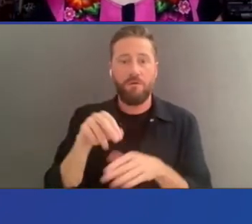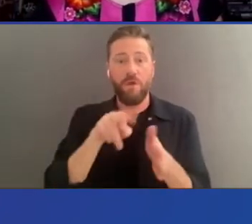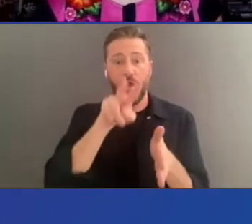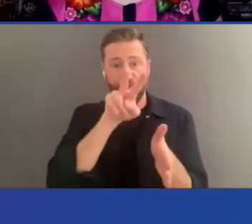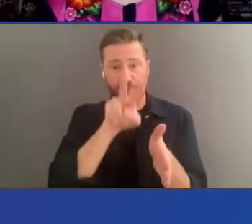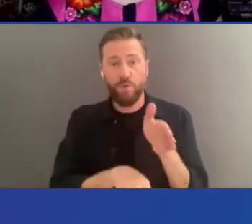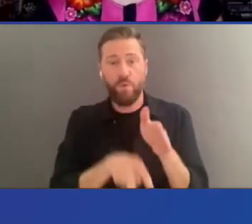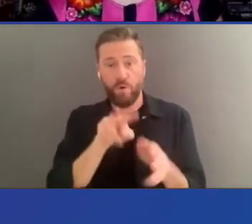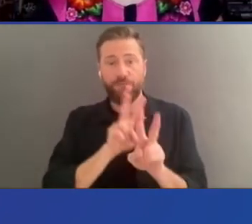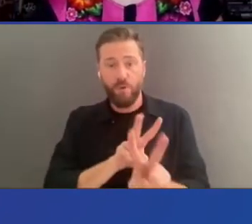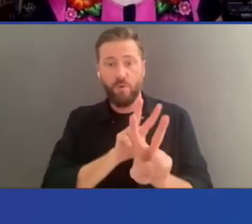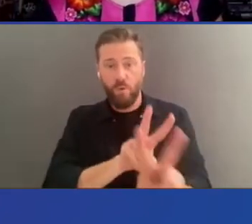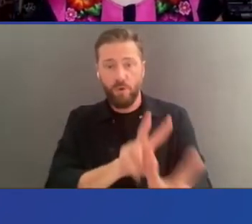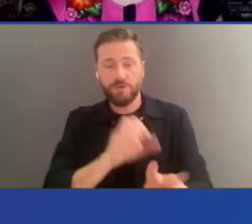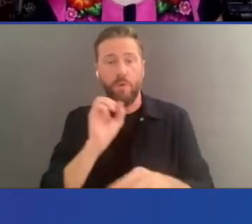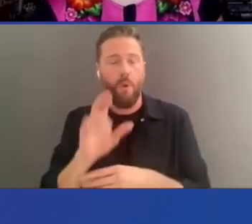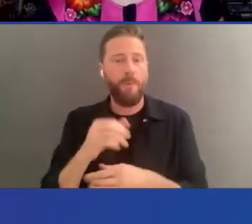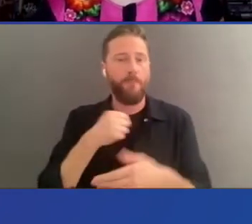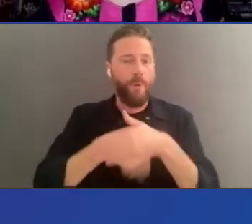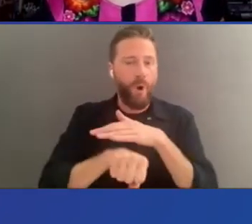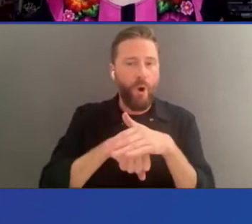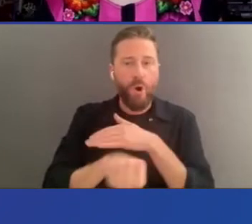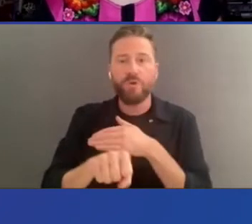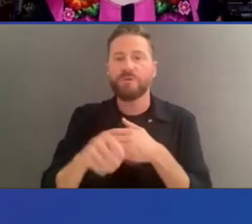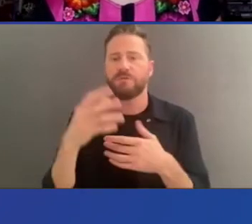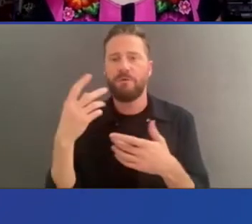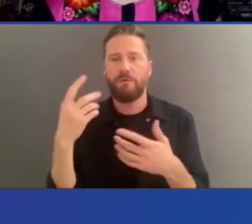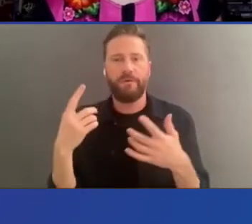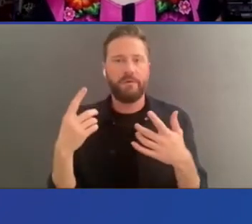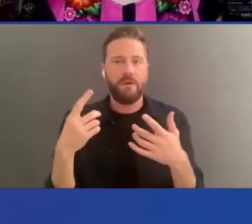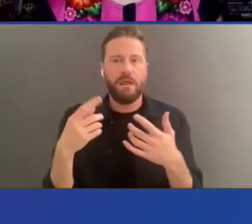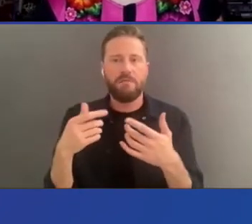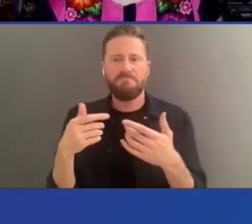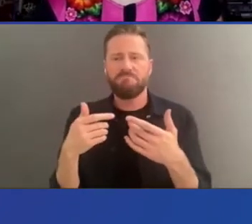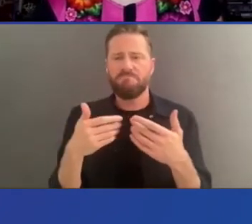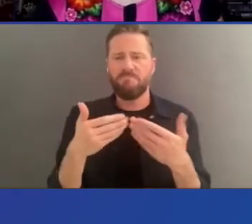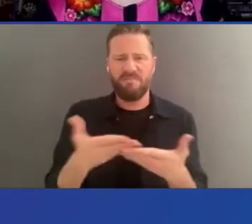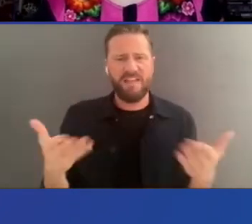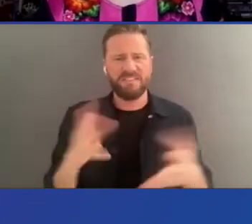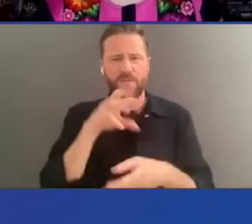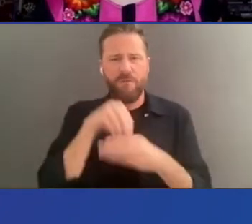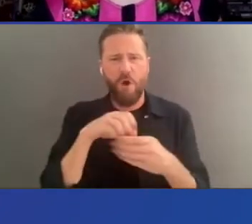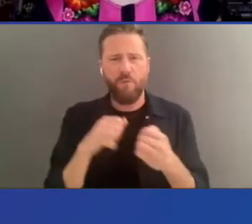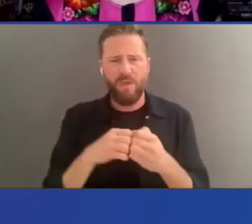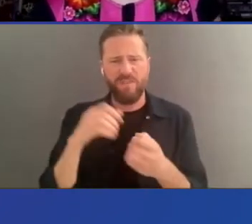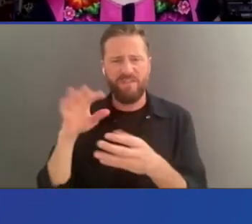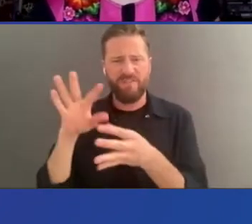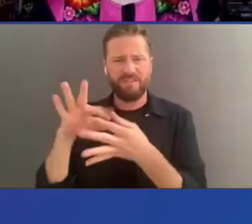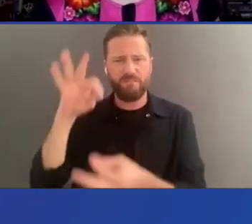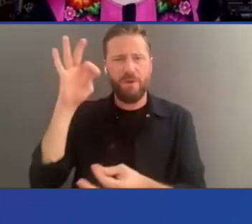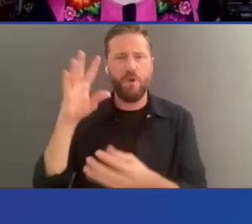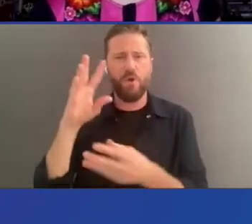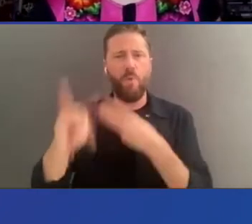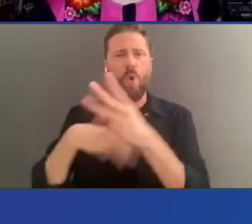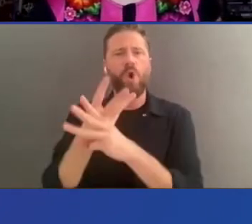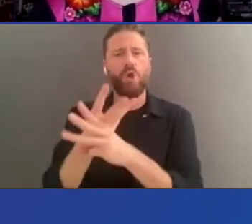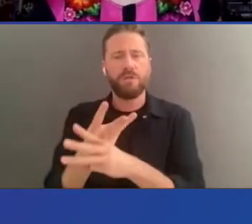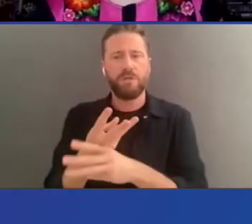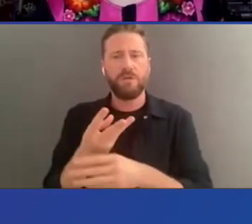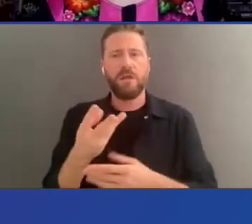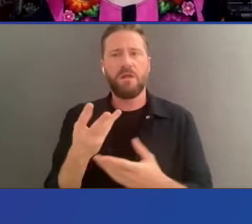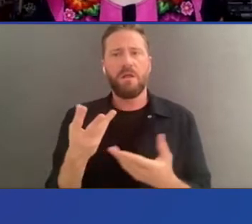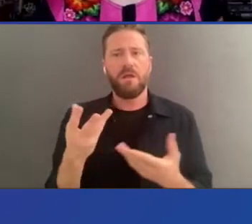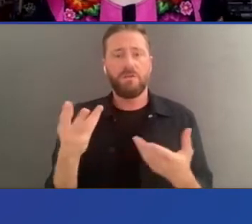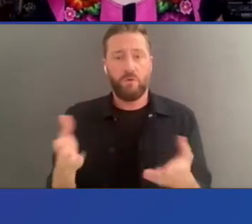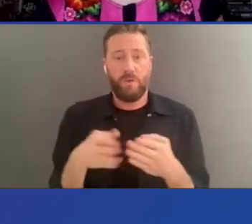funerals, birth, things that are involved with the spirit world. So